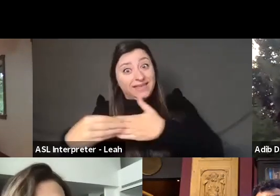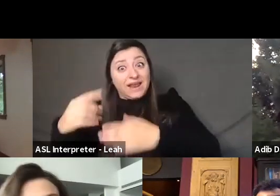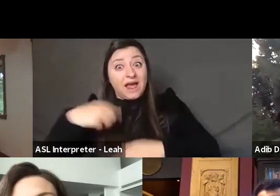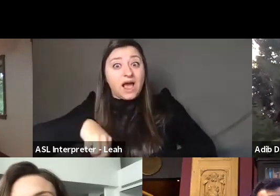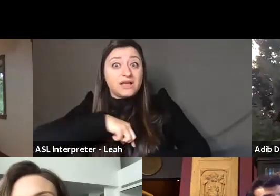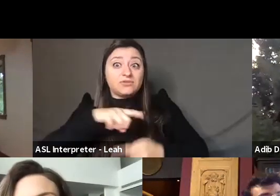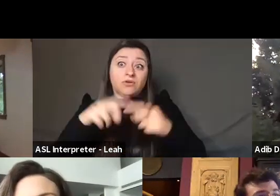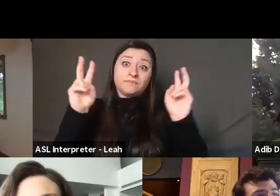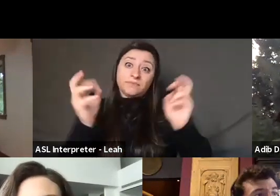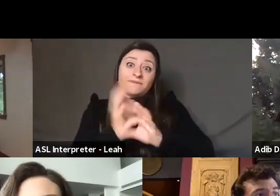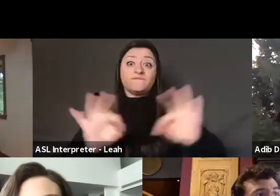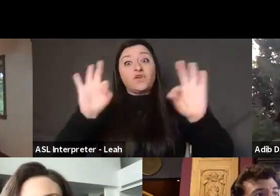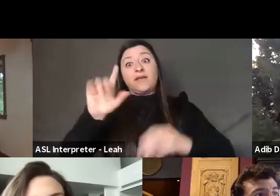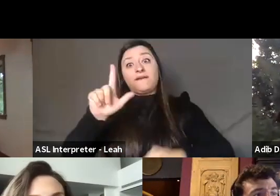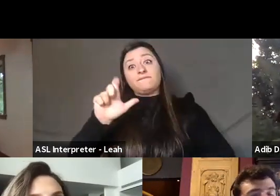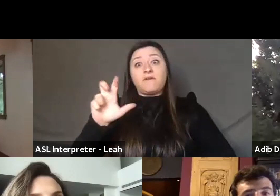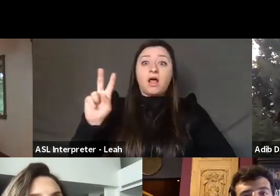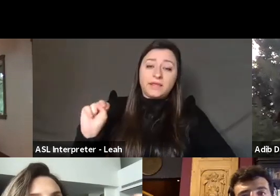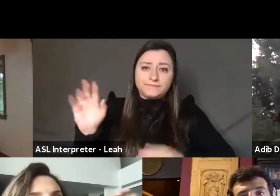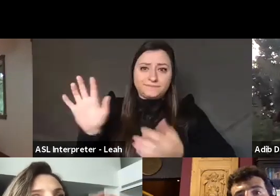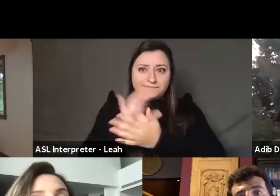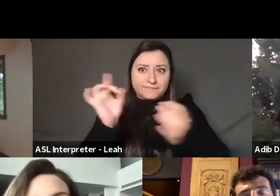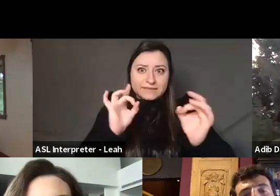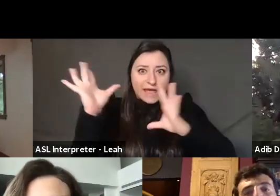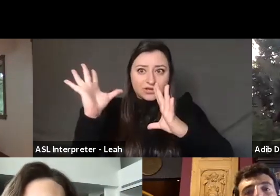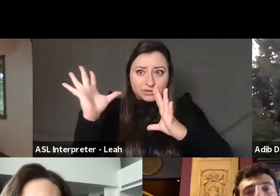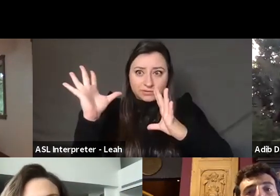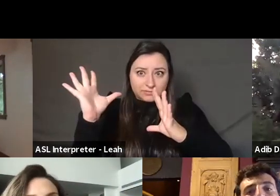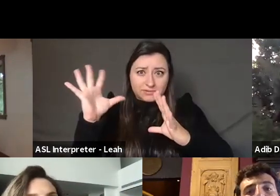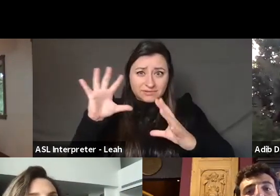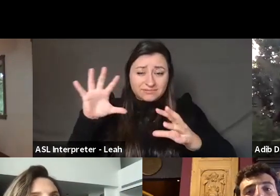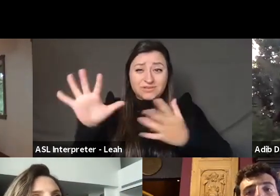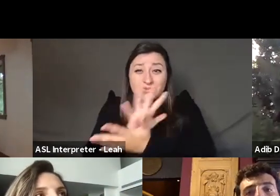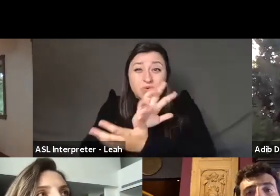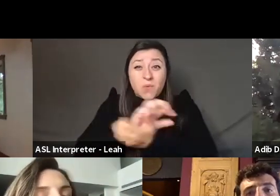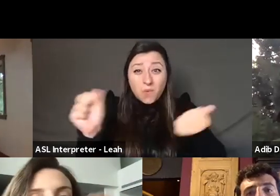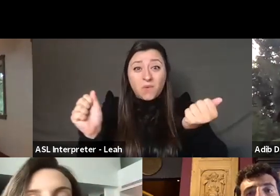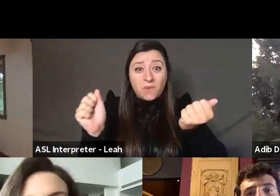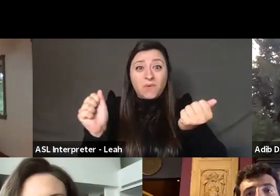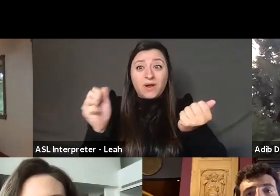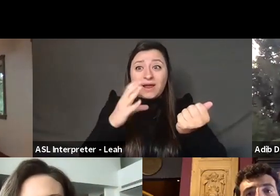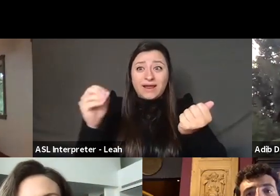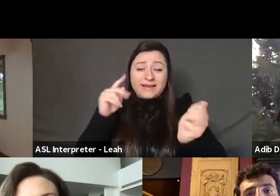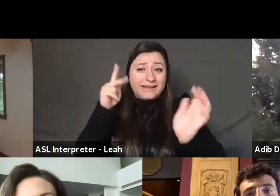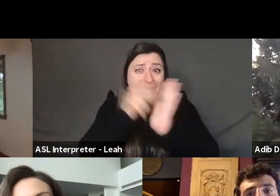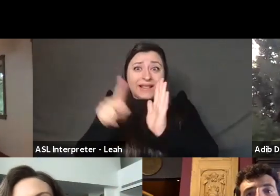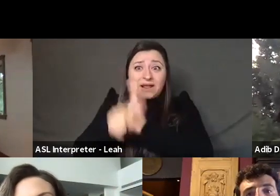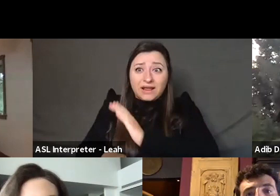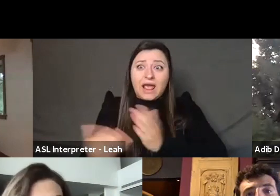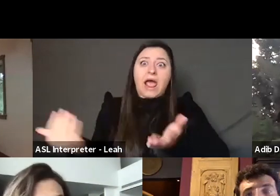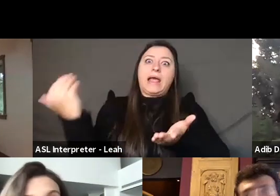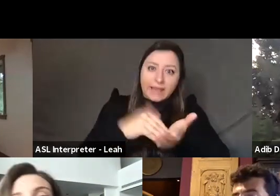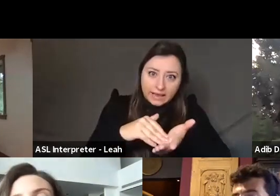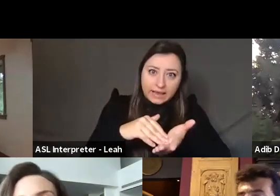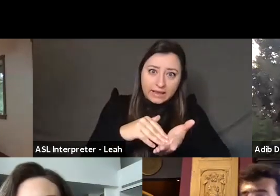the free-falling disaster that is ransacking and butchering once again